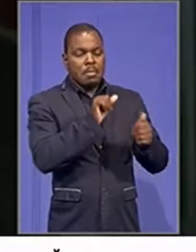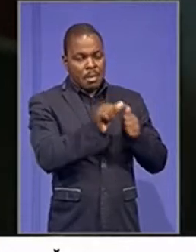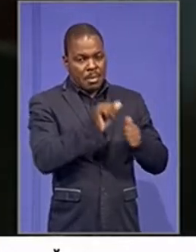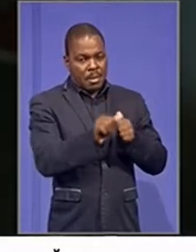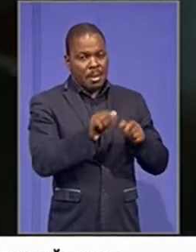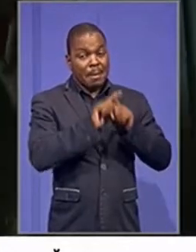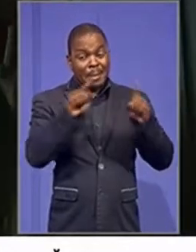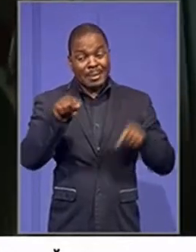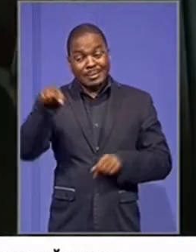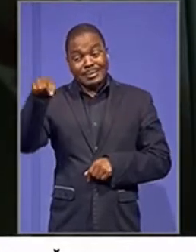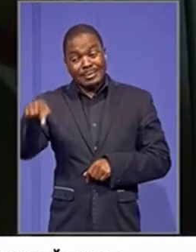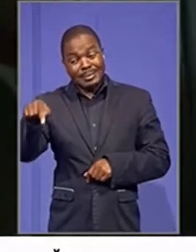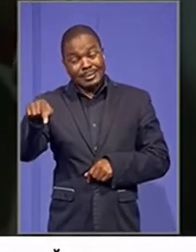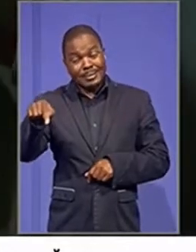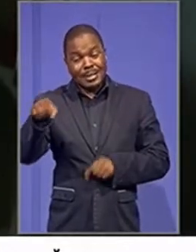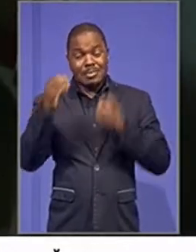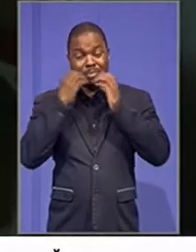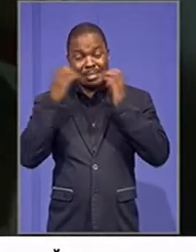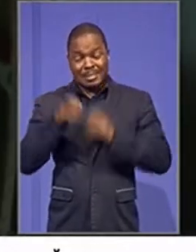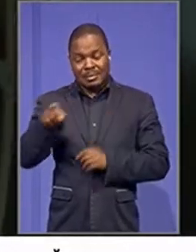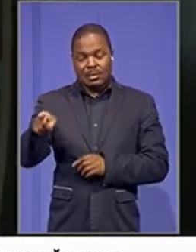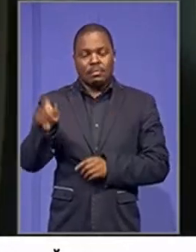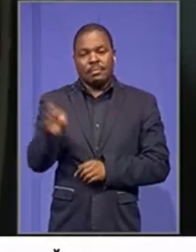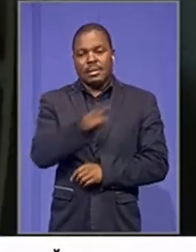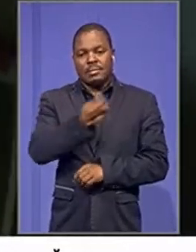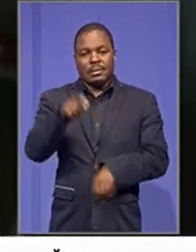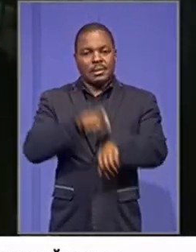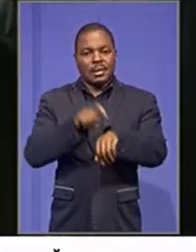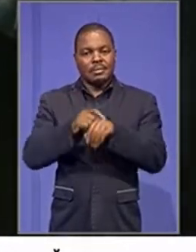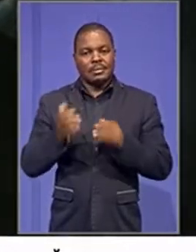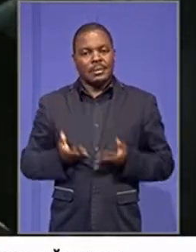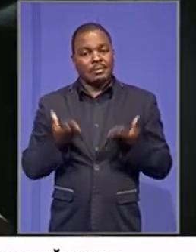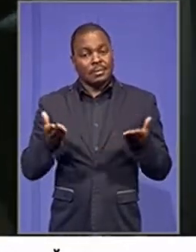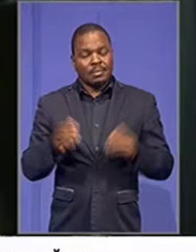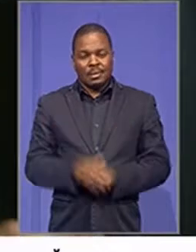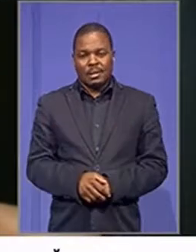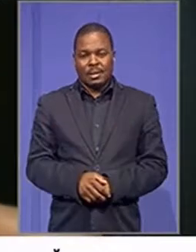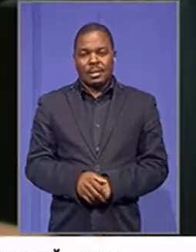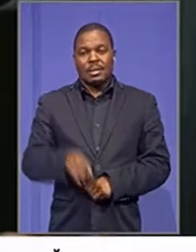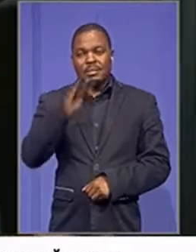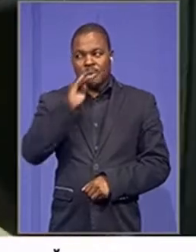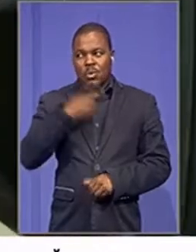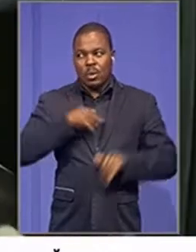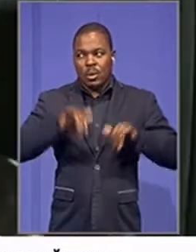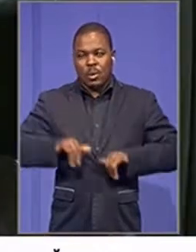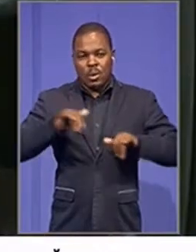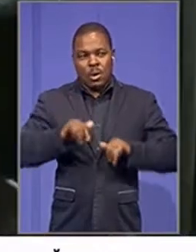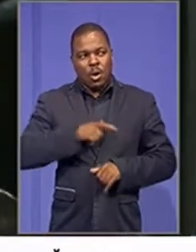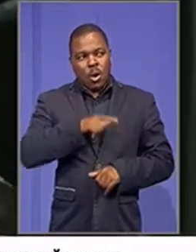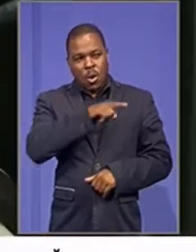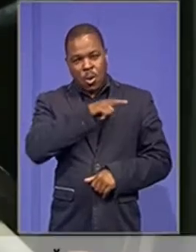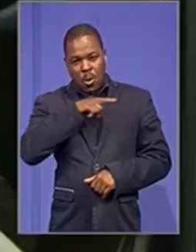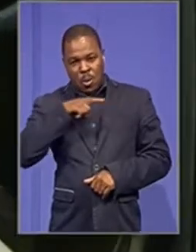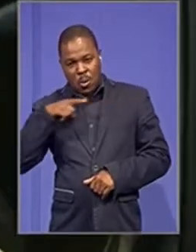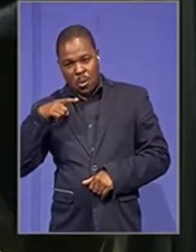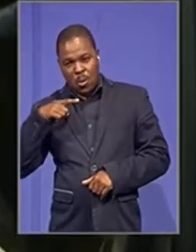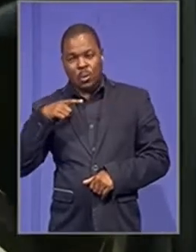the service that side is taking some time. So we expect to be standing here in a long queue at the Mozambique